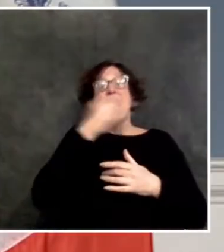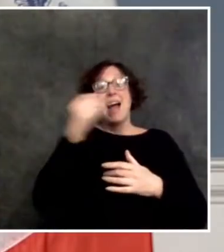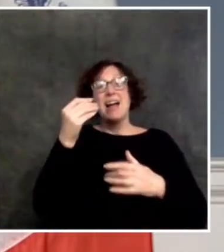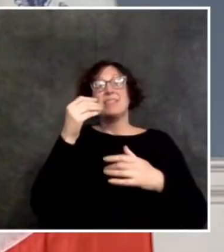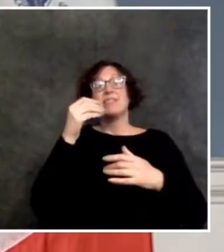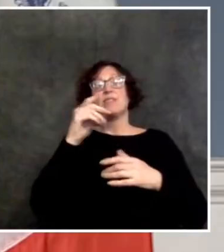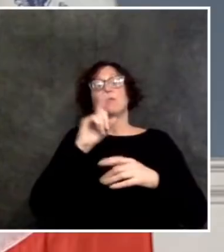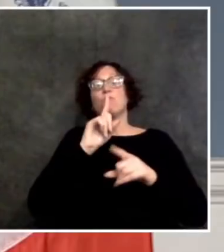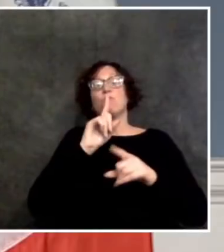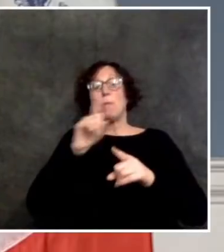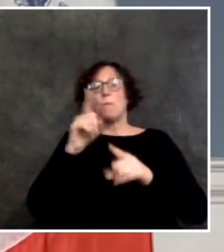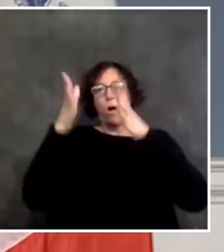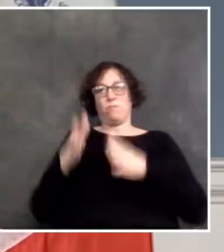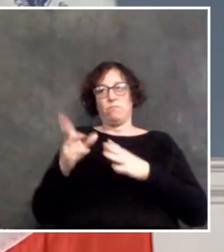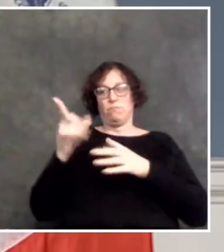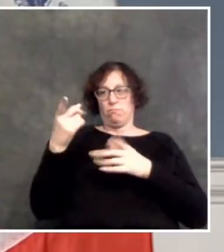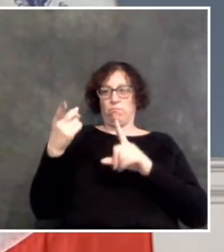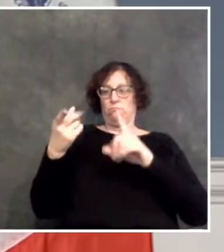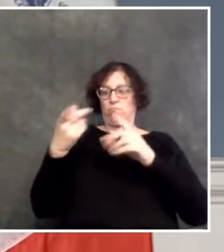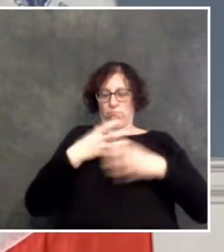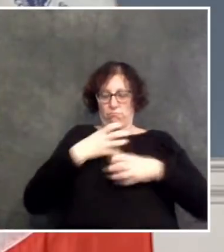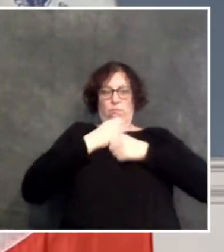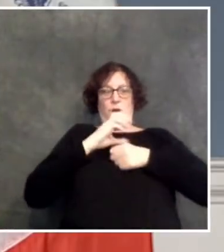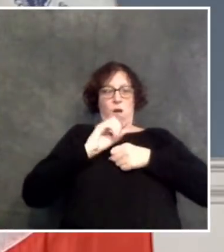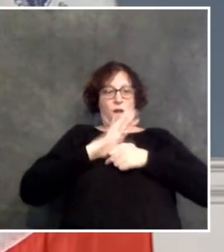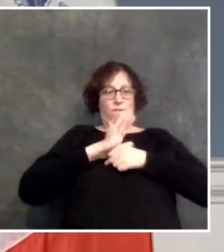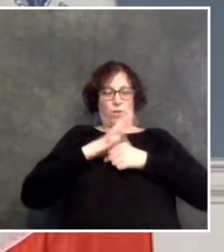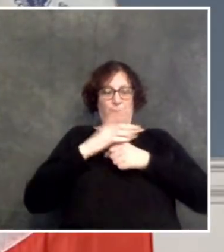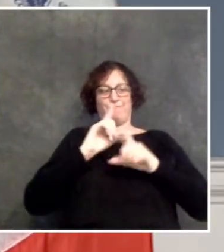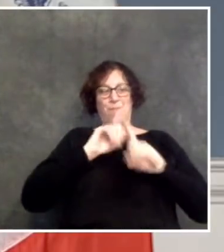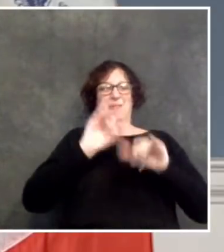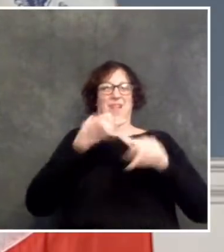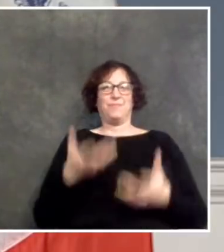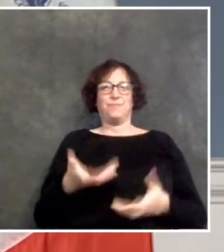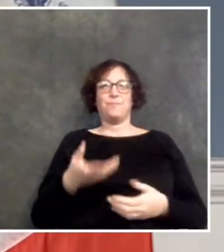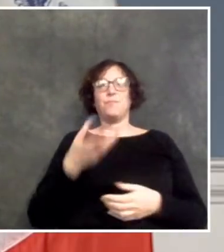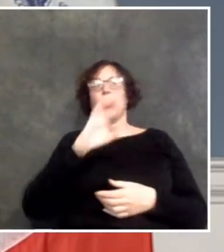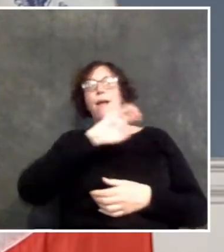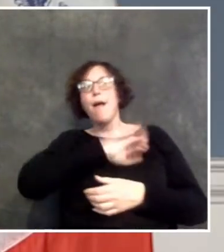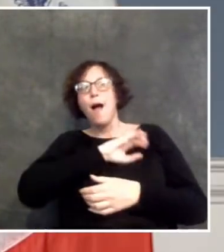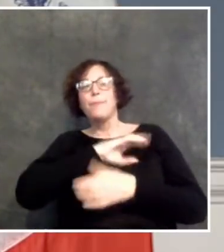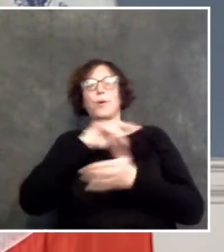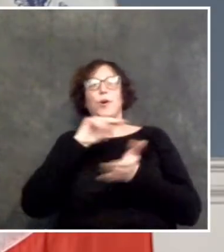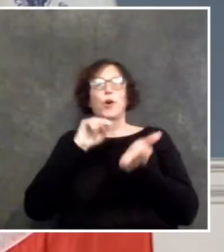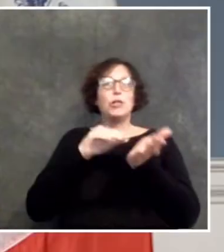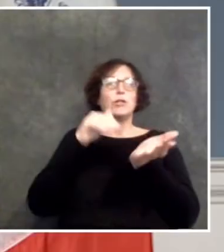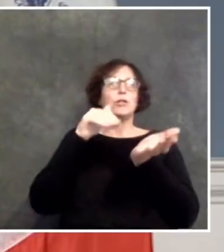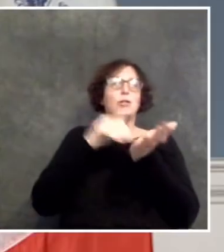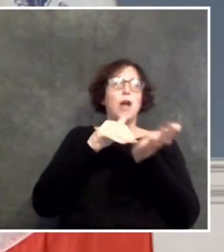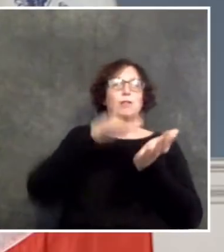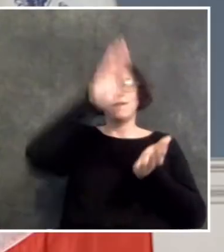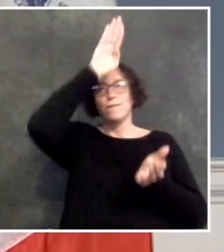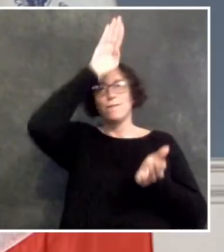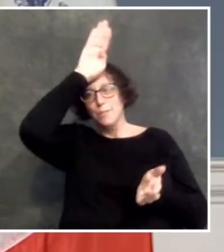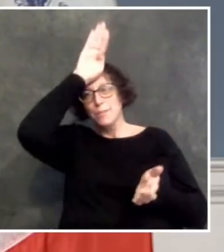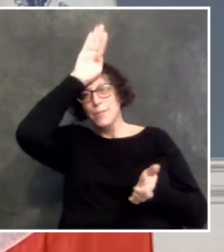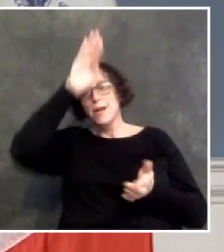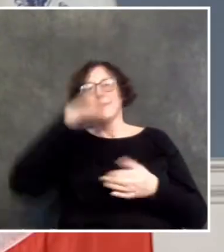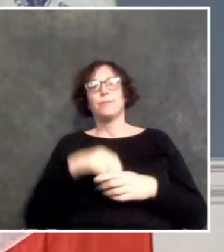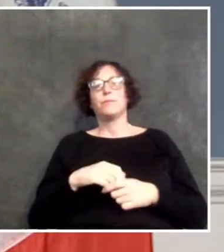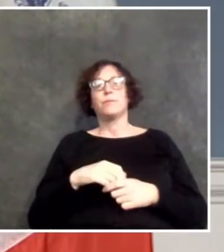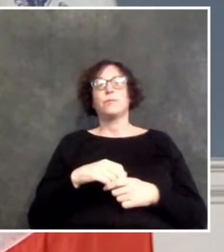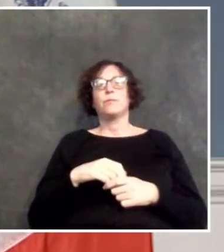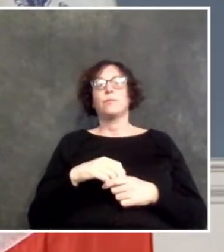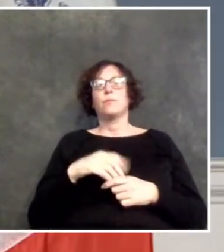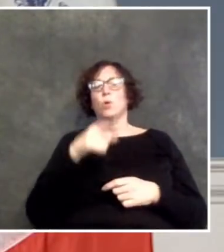right, Deborah Lee, there have been some exceptions that make me very angry when I see folks who use their wealth and power to get a test who didn't even need a test,